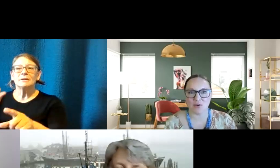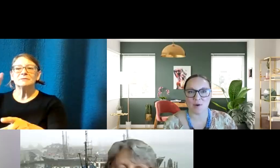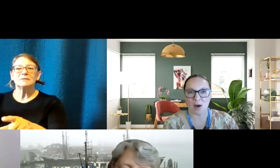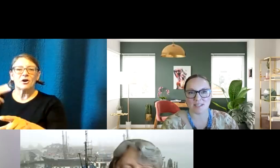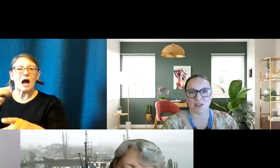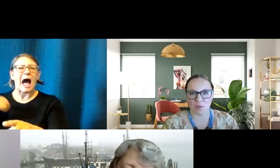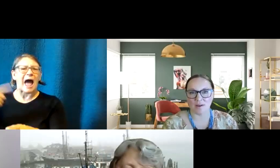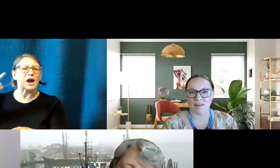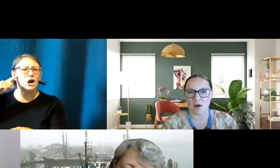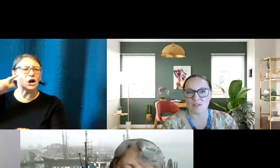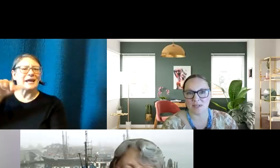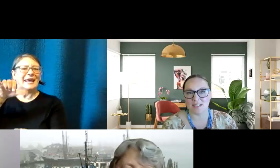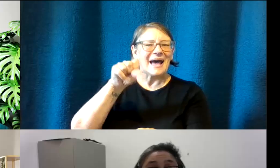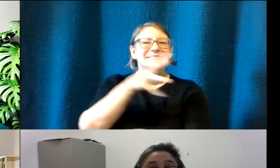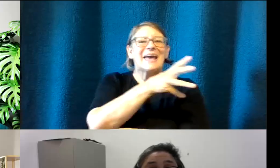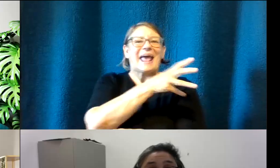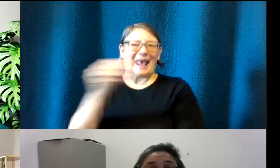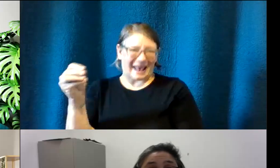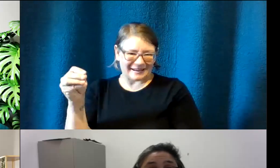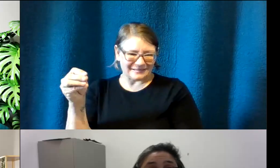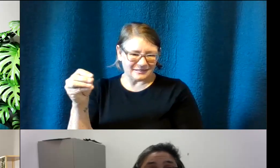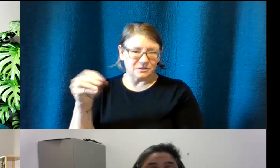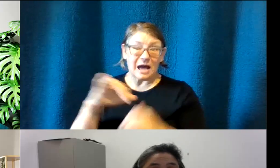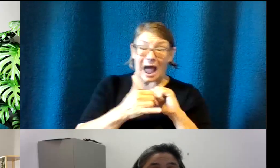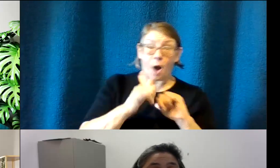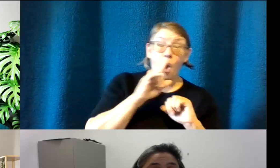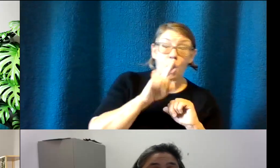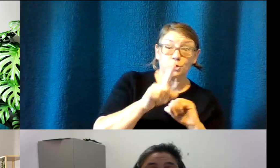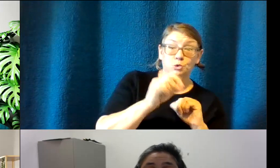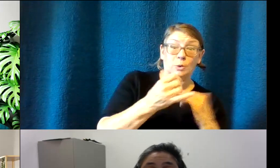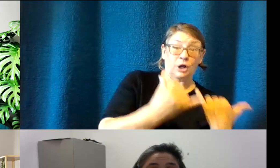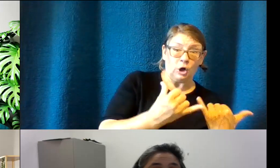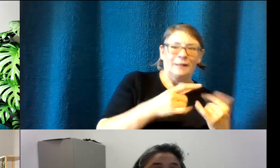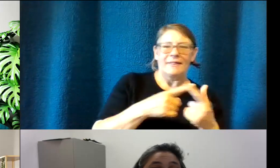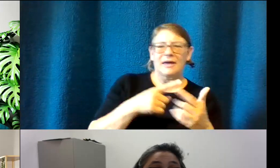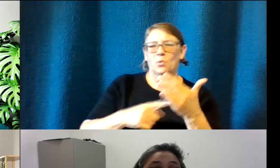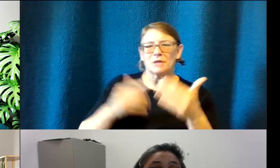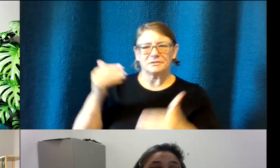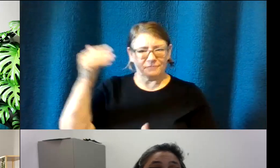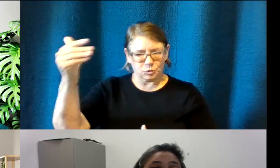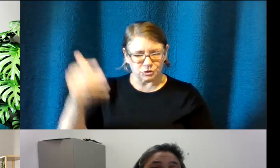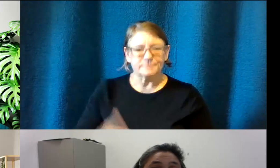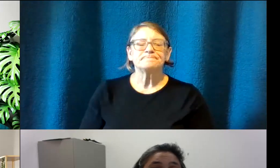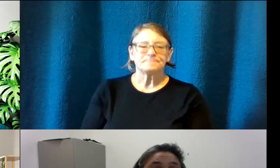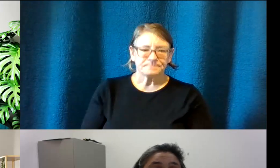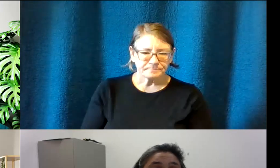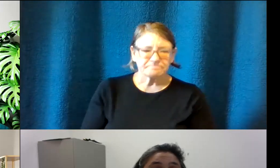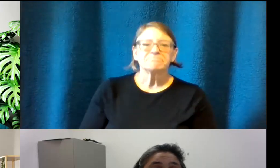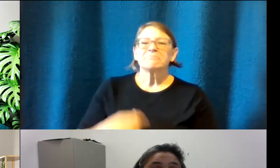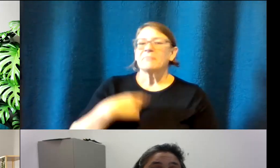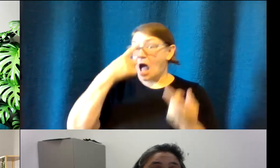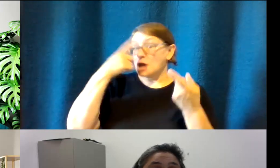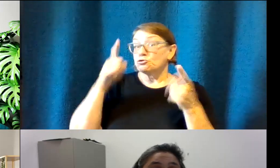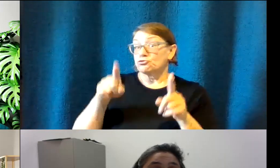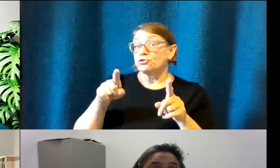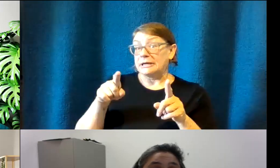and. So how is it going? How is it being done currently? And this is what we need. So yes, I agree. And those are